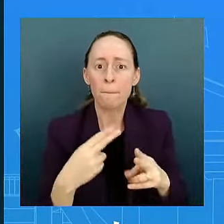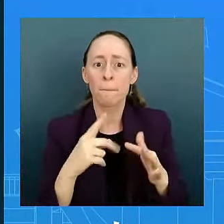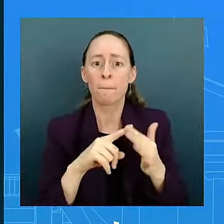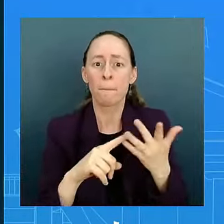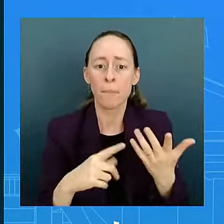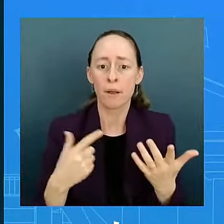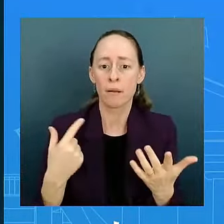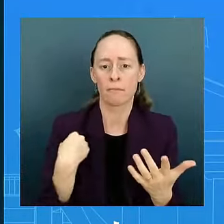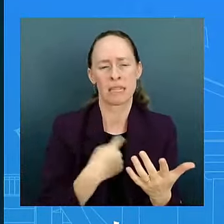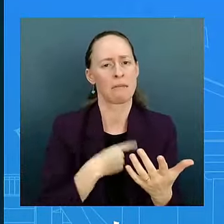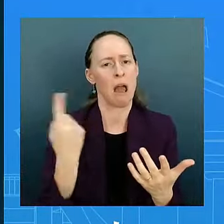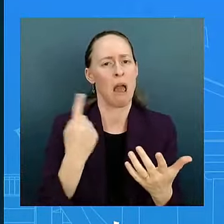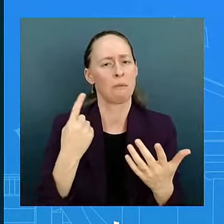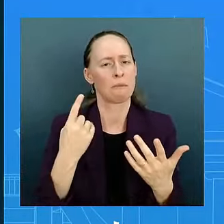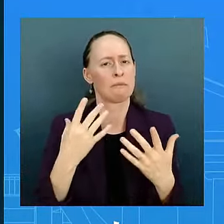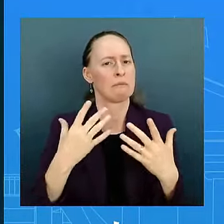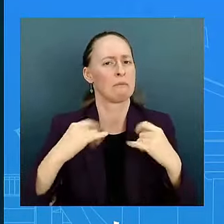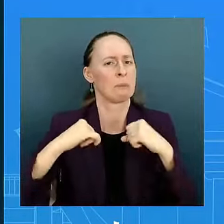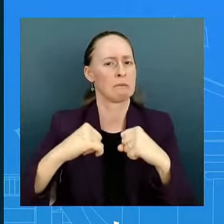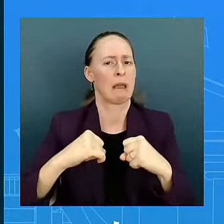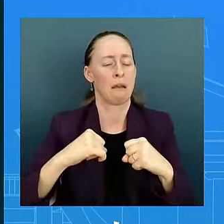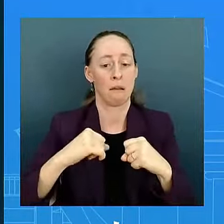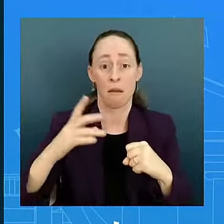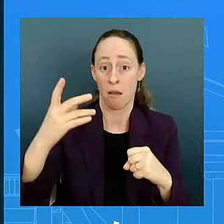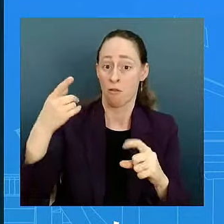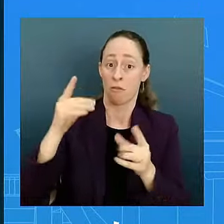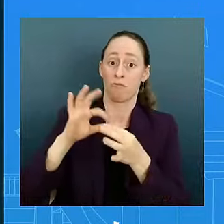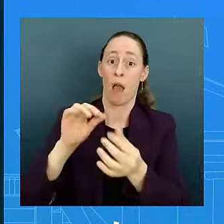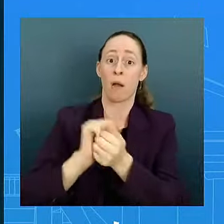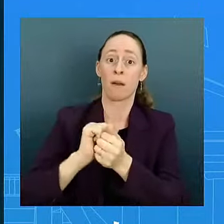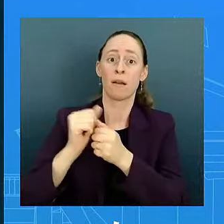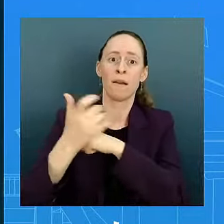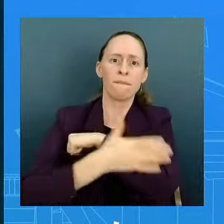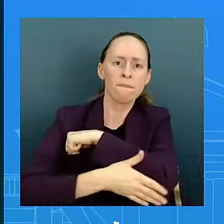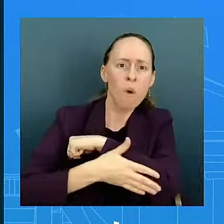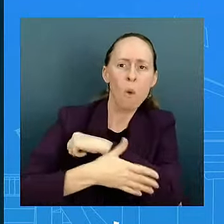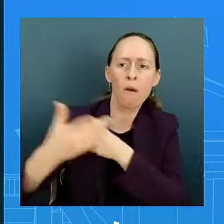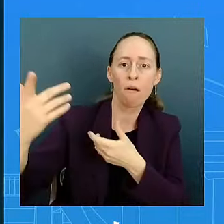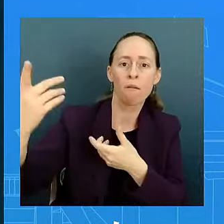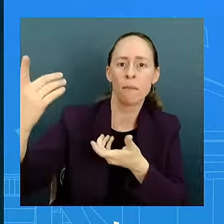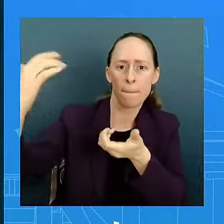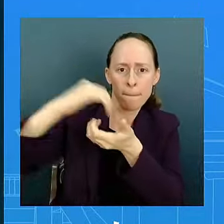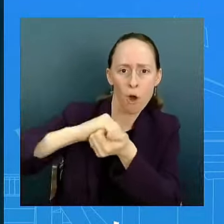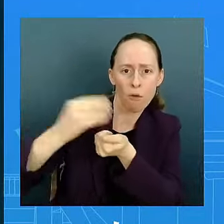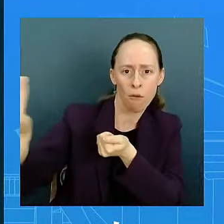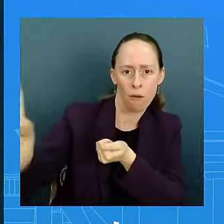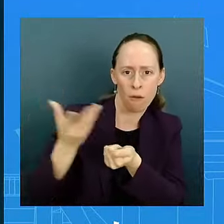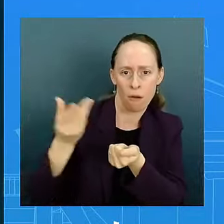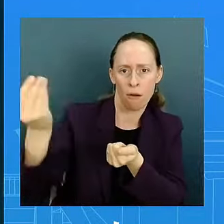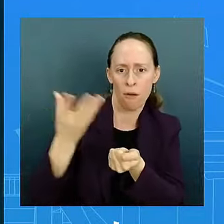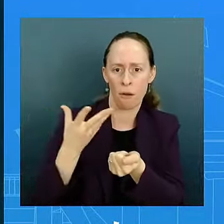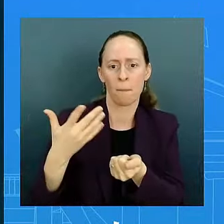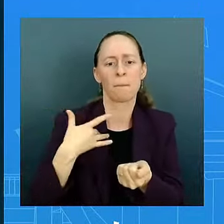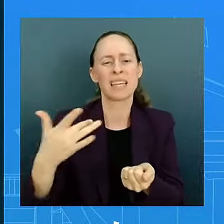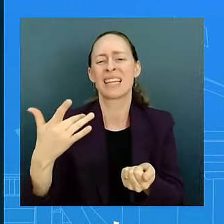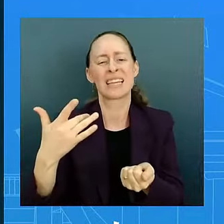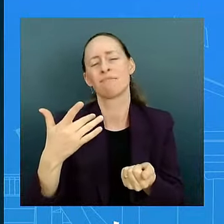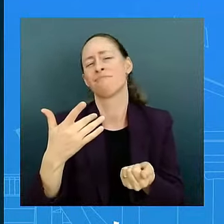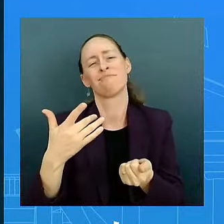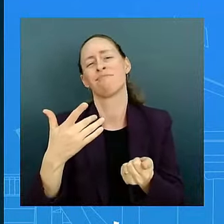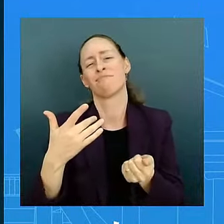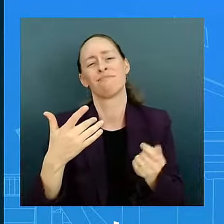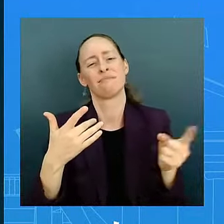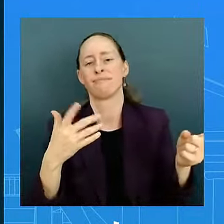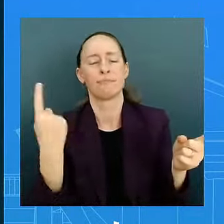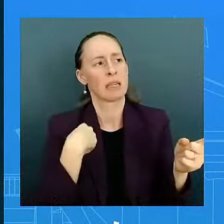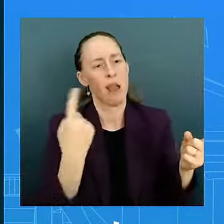foreign partners, and directly warning Iran. So we've been clear, we have said this for the past several months, for some time now,